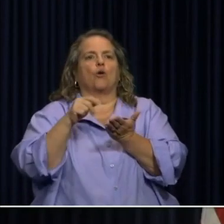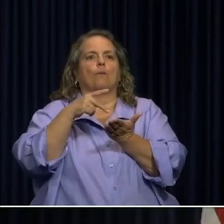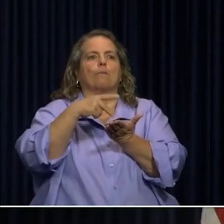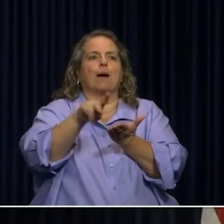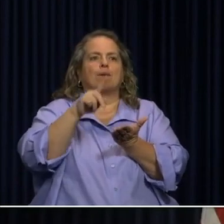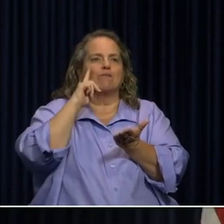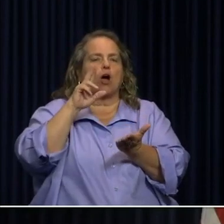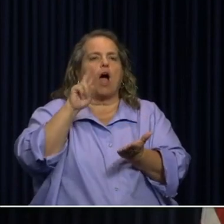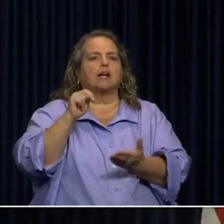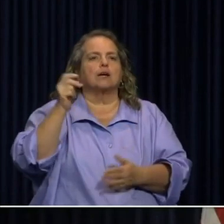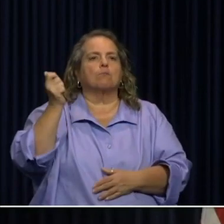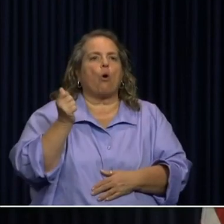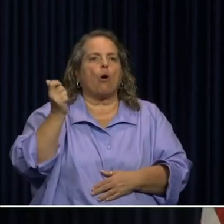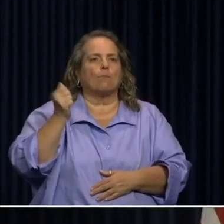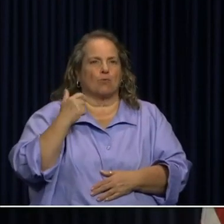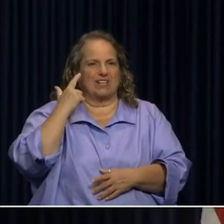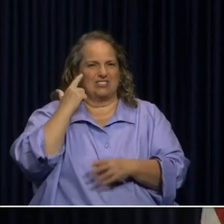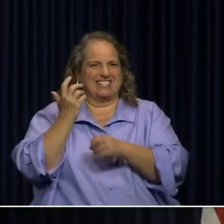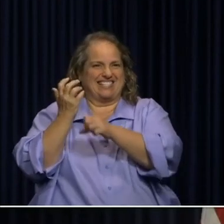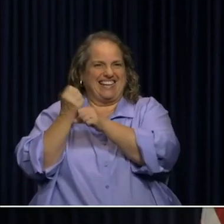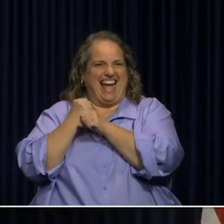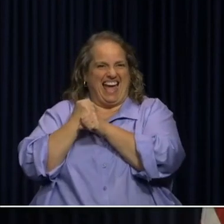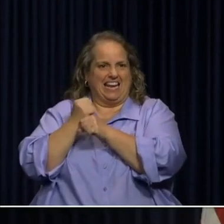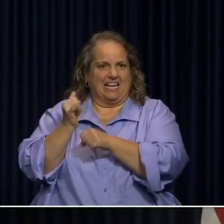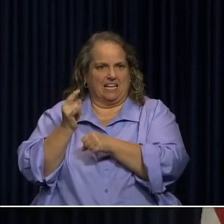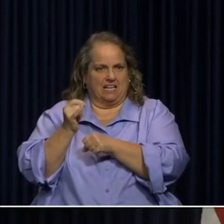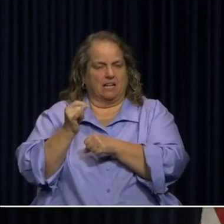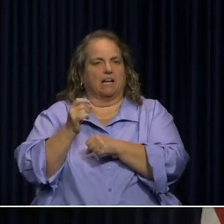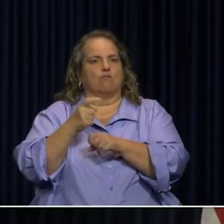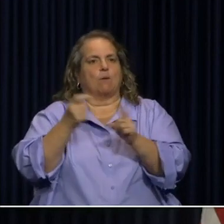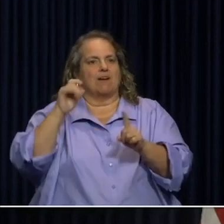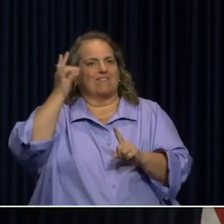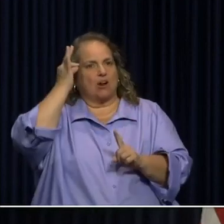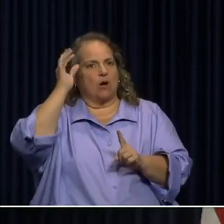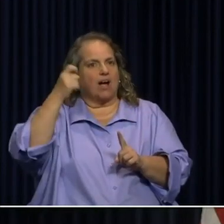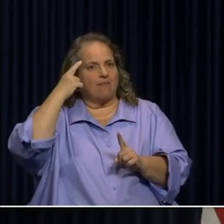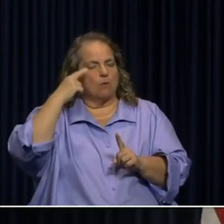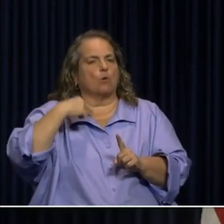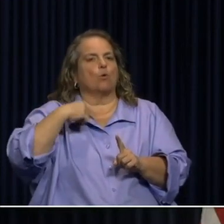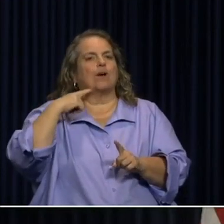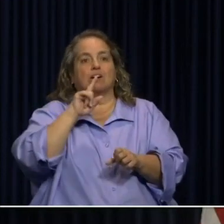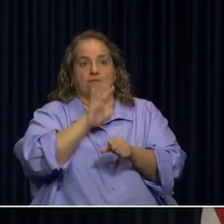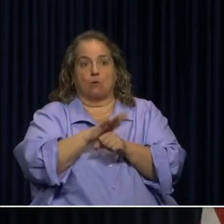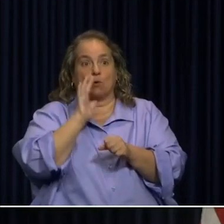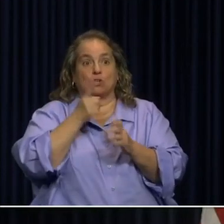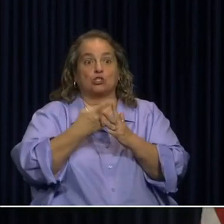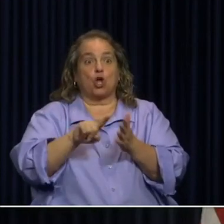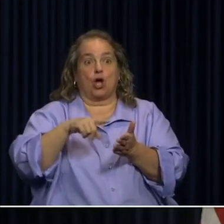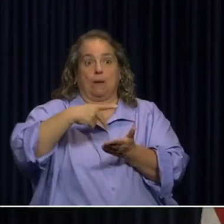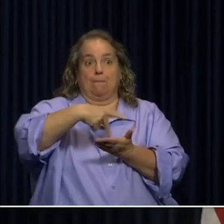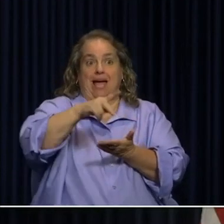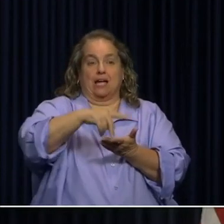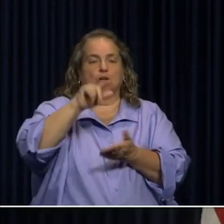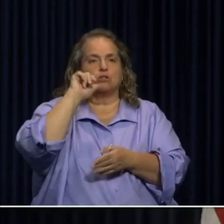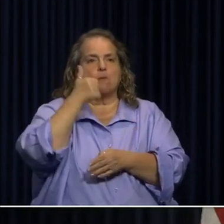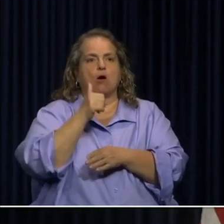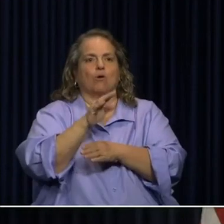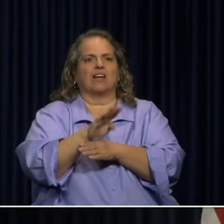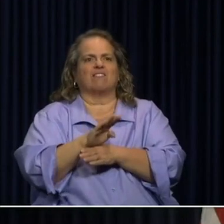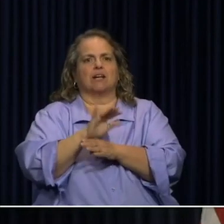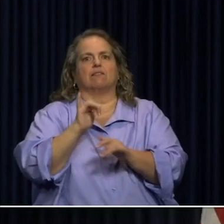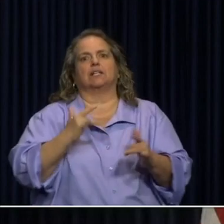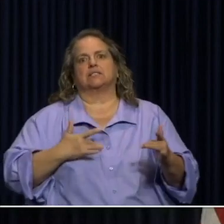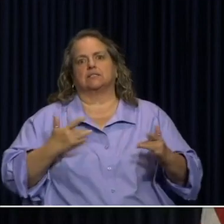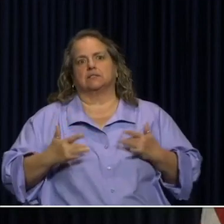for unemployment from the federal government. And we have confirmed that we'll start payments tomorrow evening. That's pretty exciting.